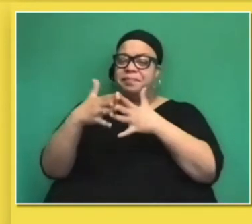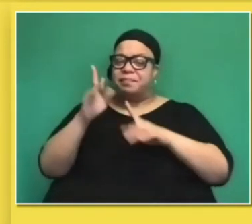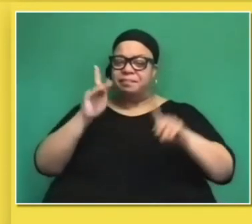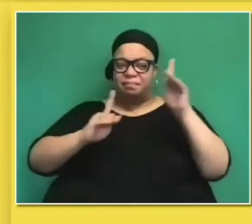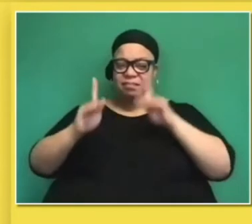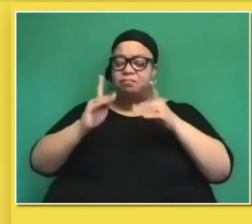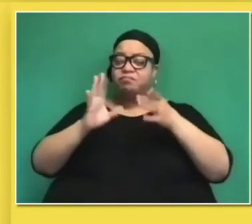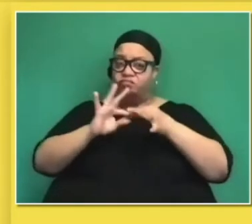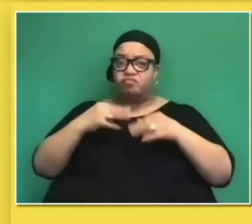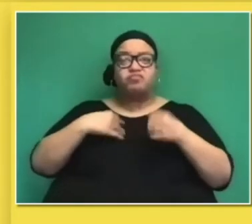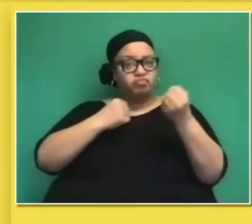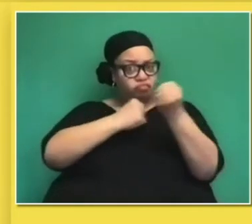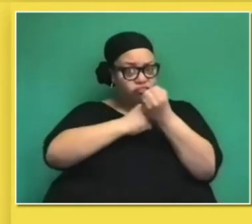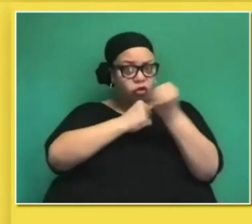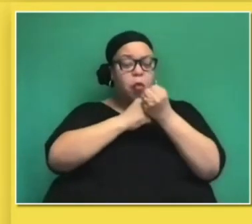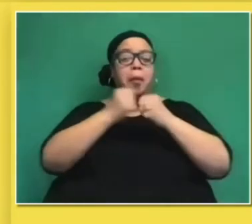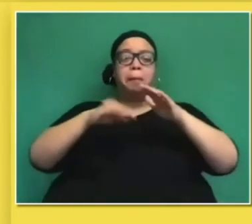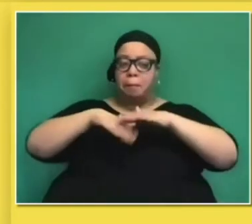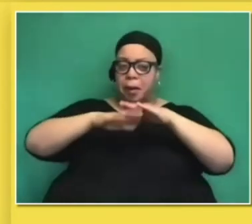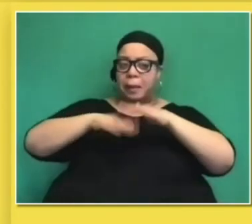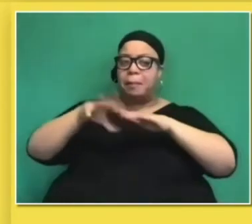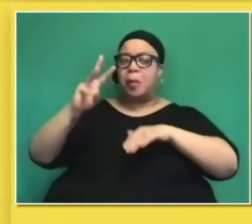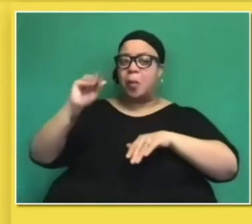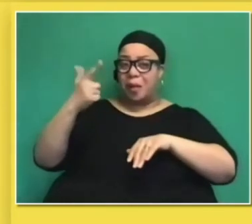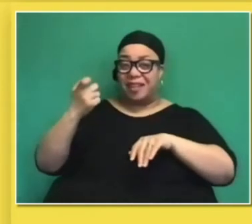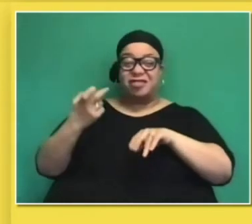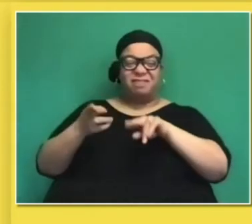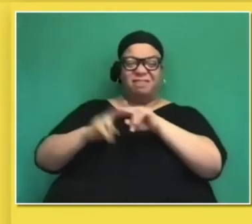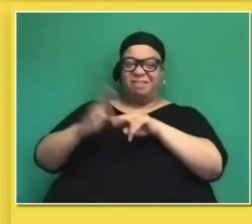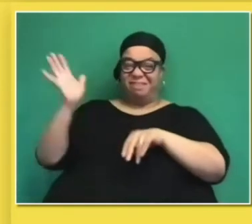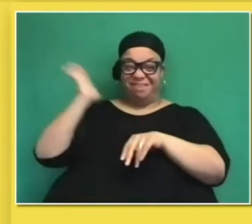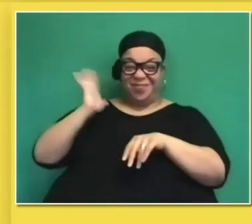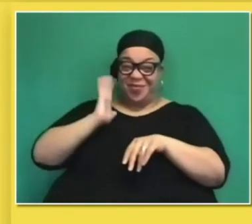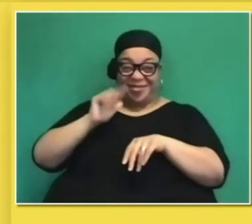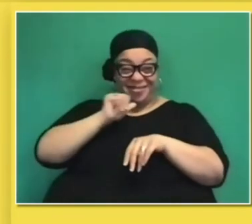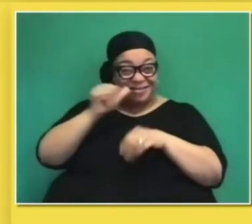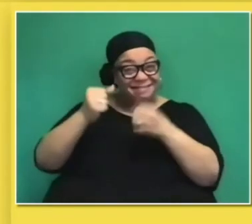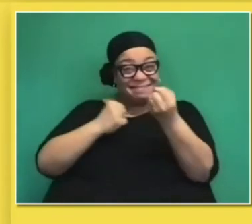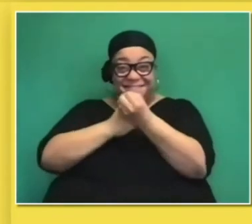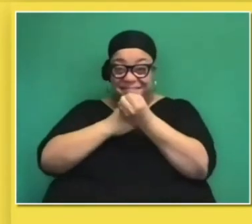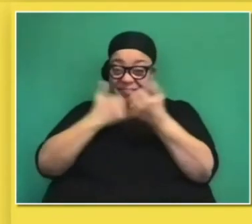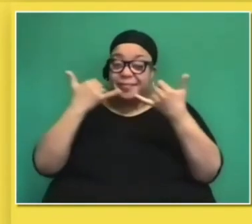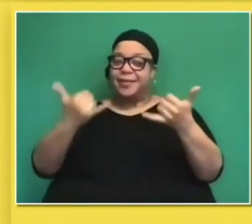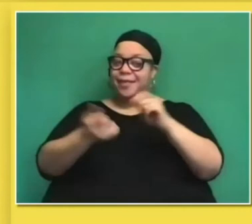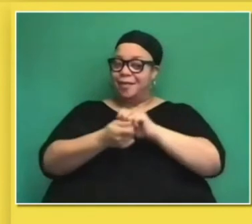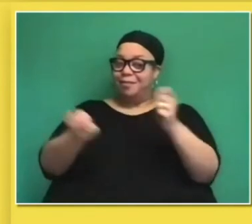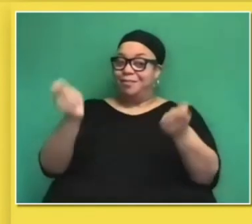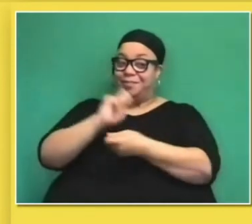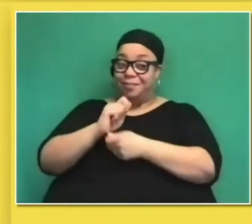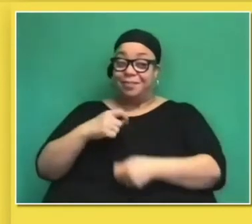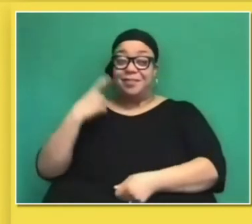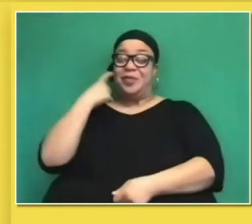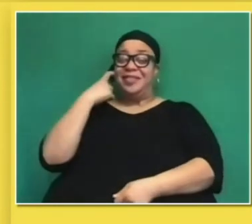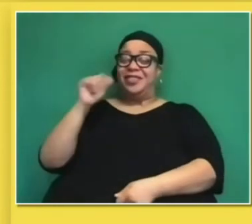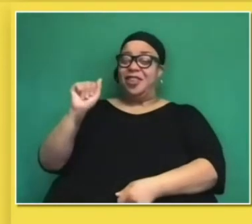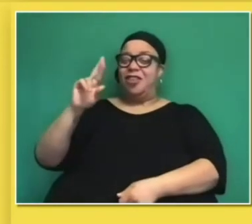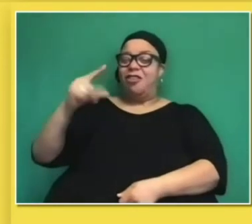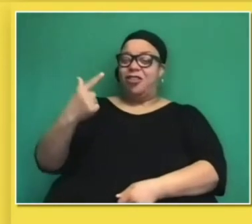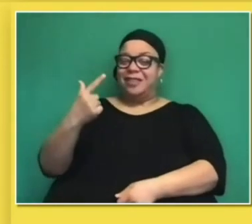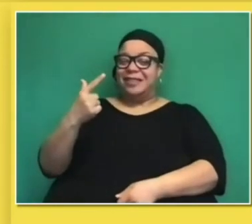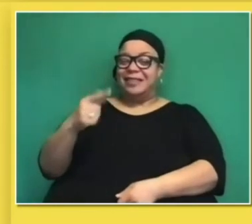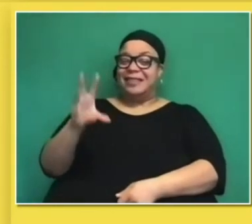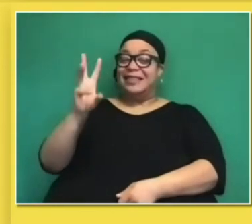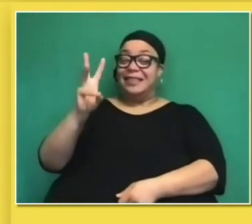backed this anti-poverty measure. But in late August, 62% of Republicans said they support raising the minimum wage.